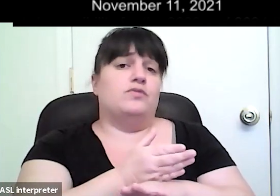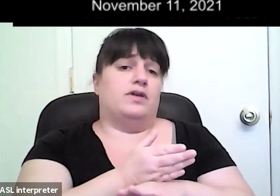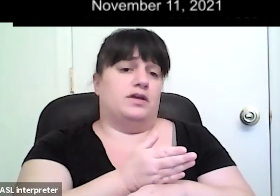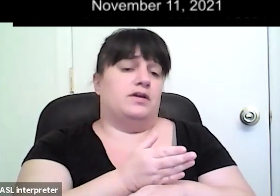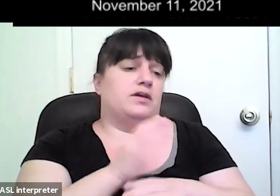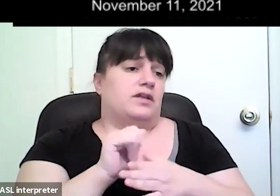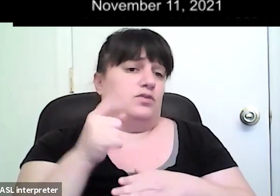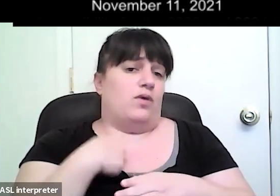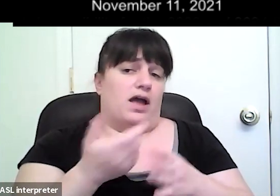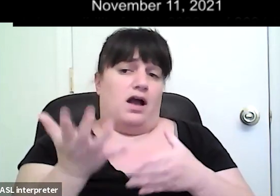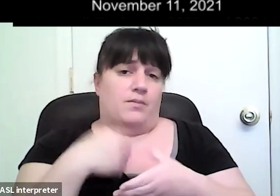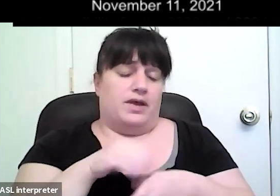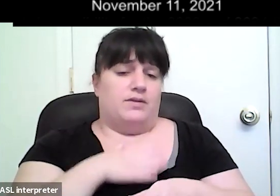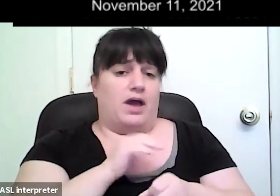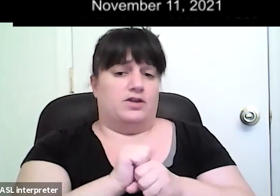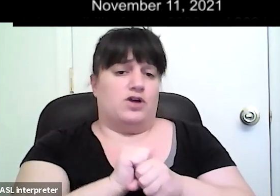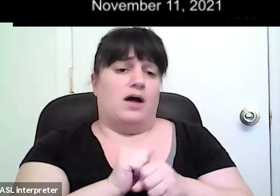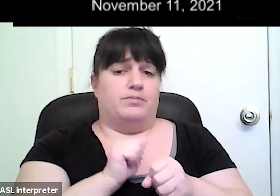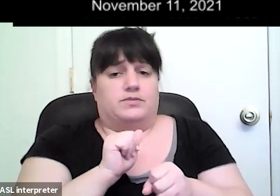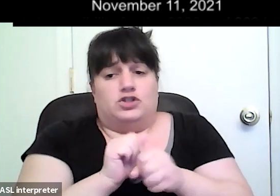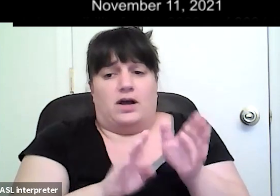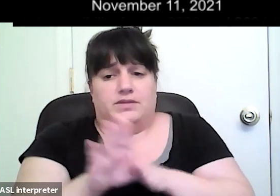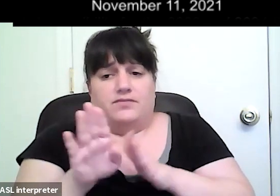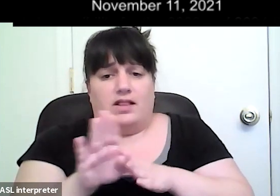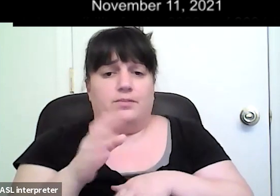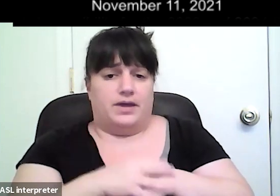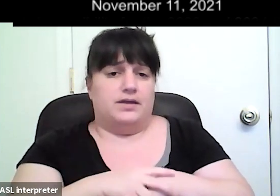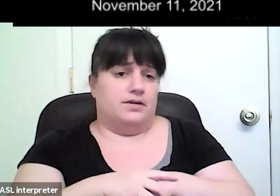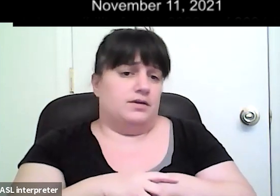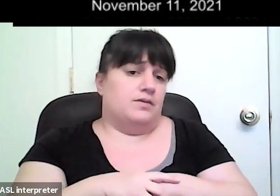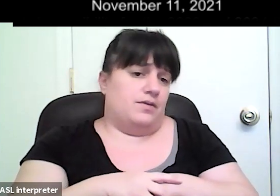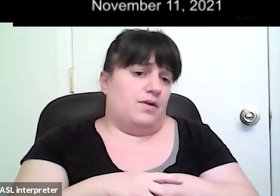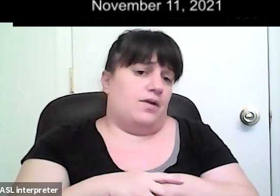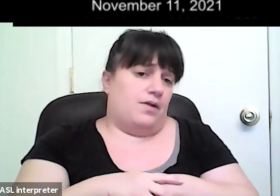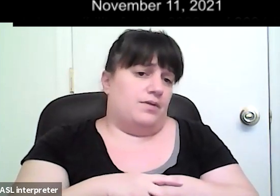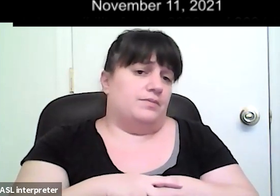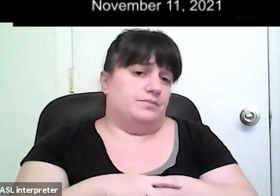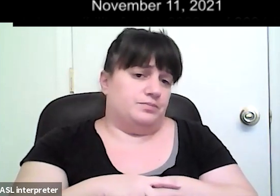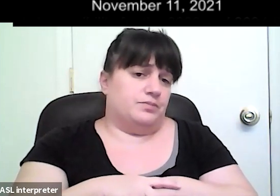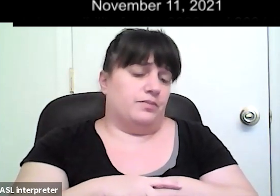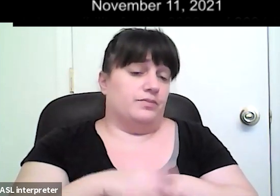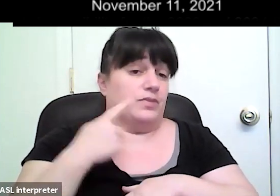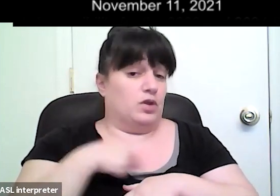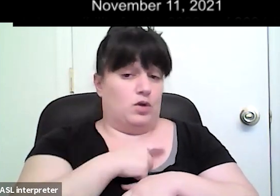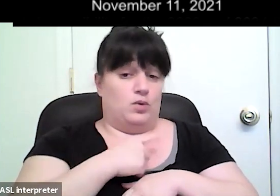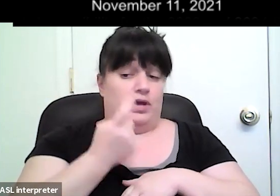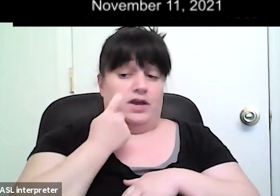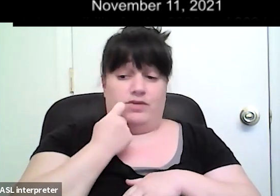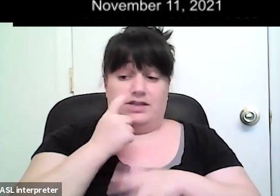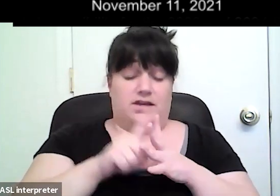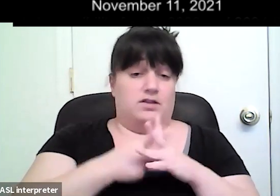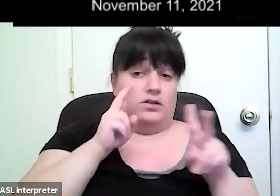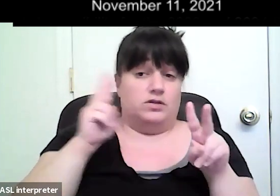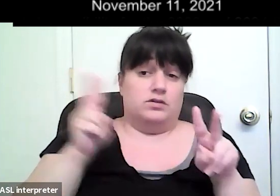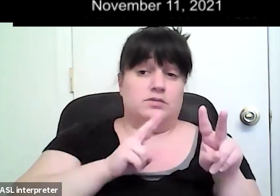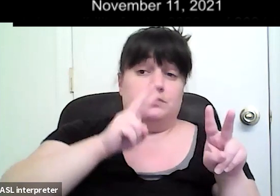that's where I come in. My job is job development. So, so we recently just began looking at